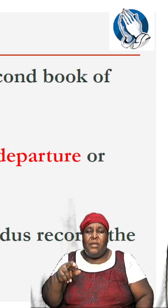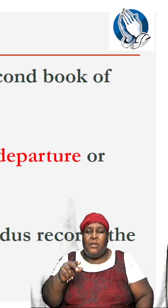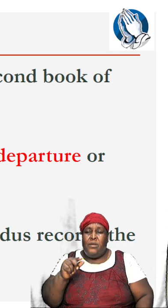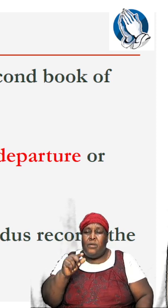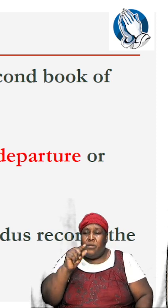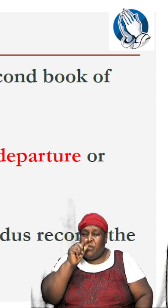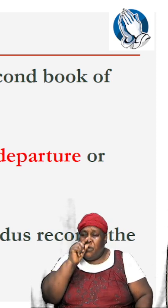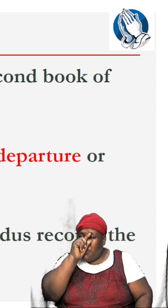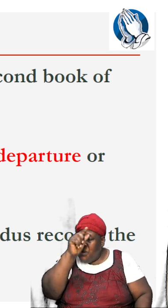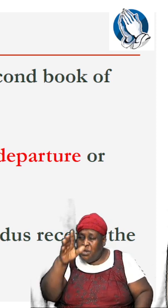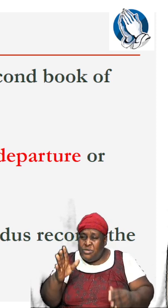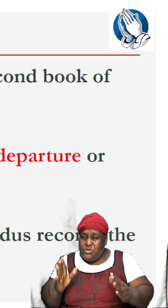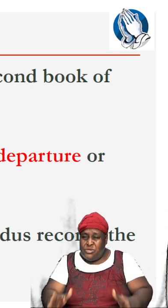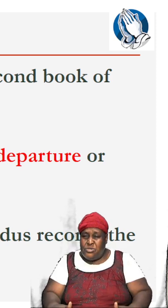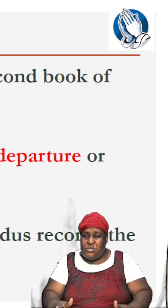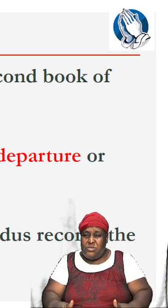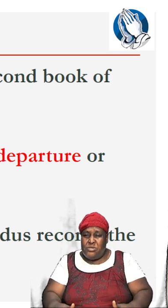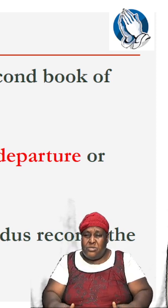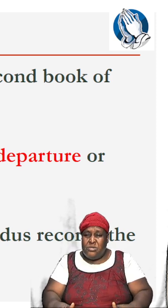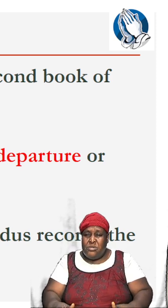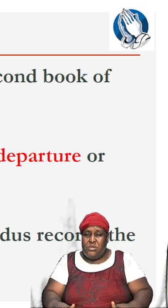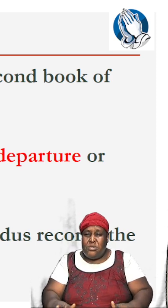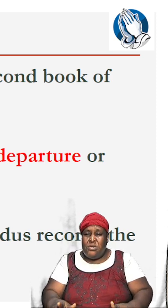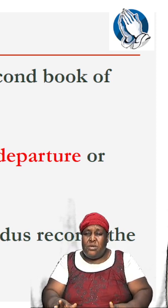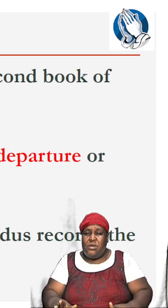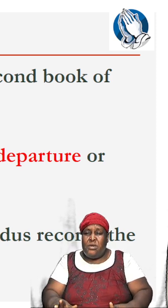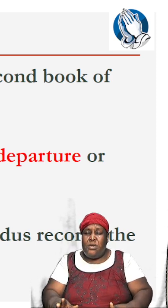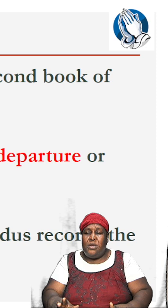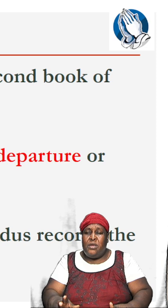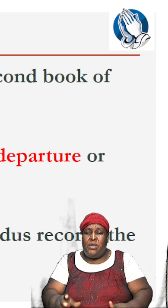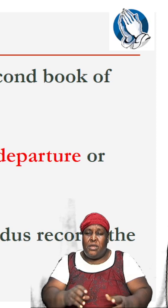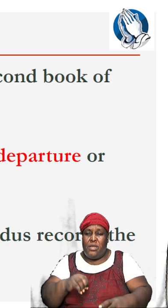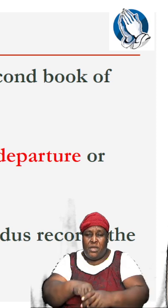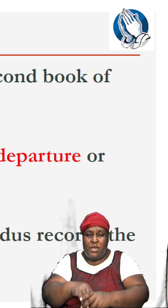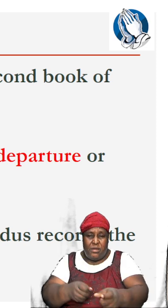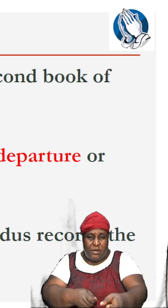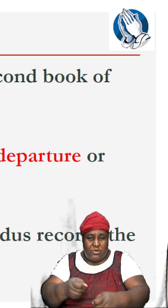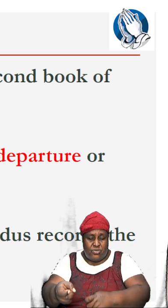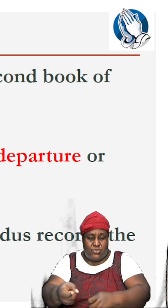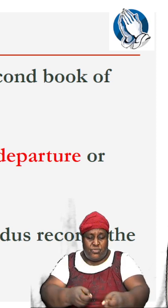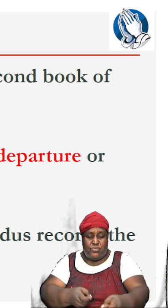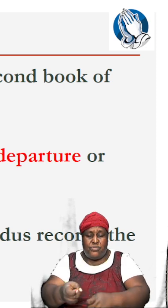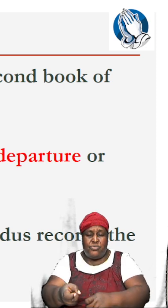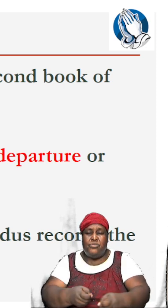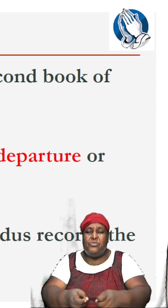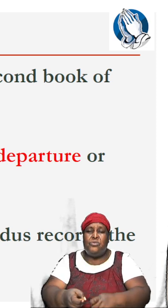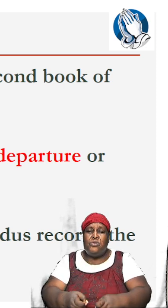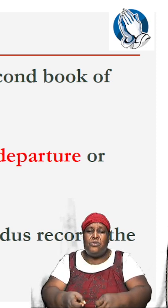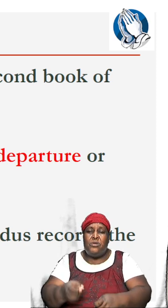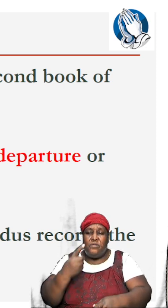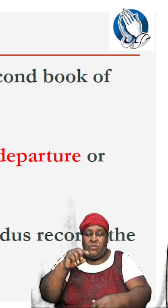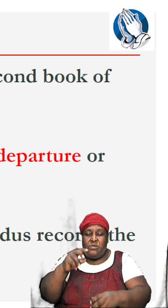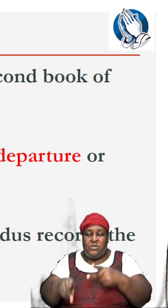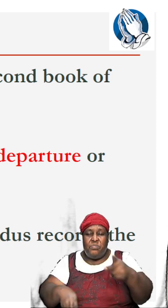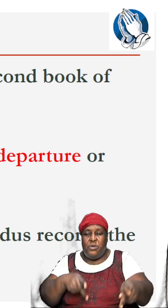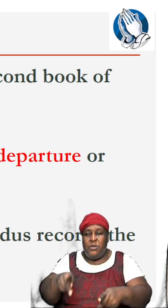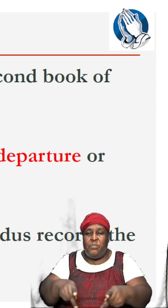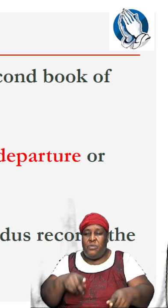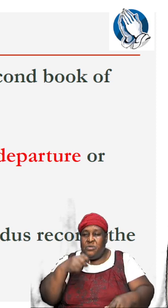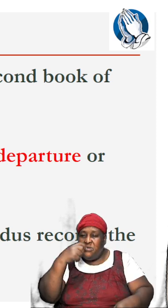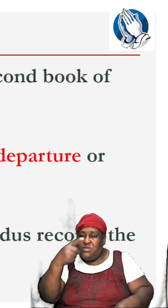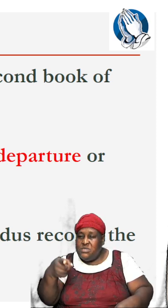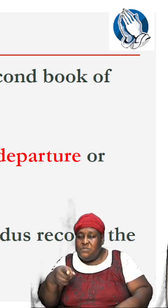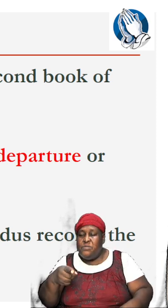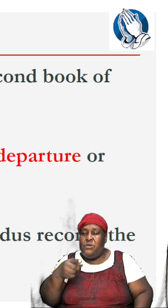Grecians became the dominant power. And because they were the dominant power of the day, they influenced the people to speak